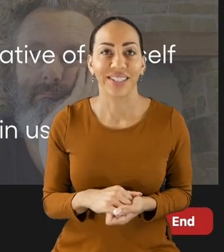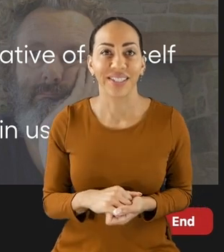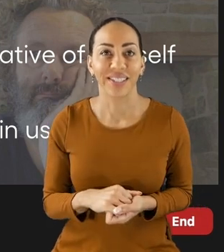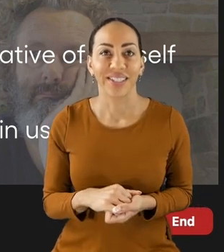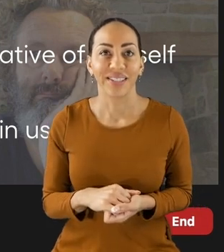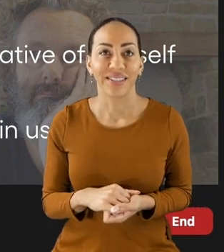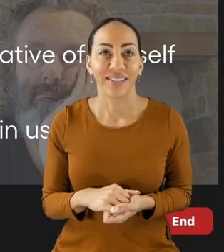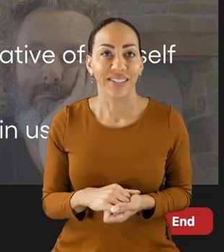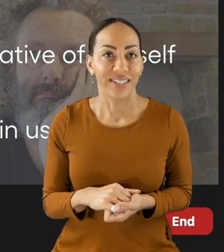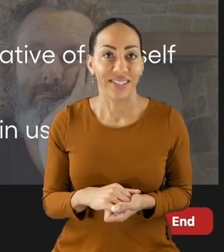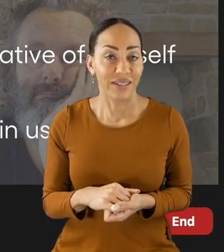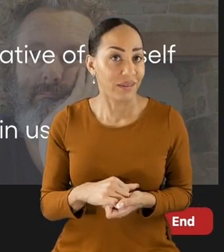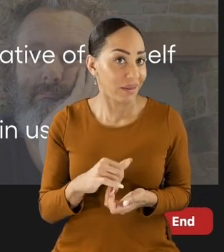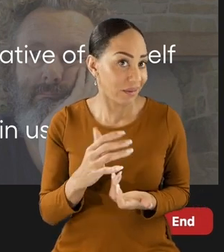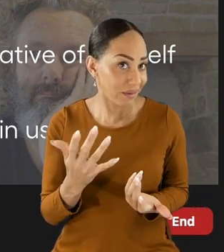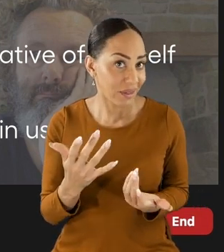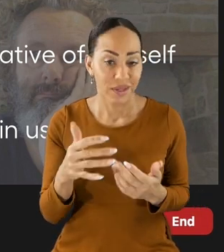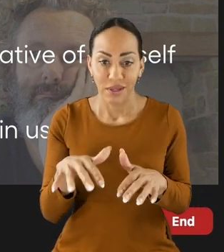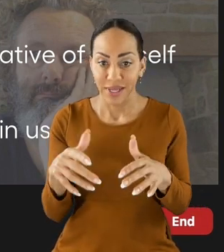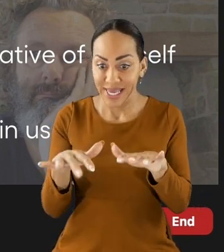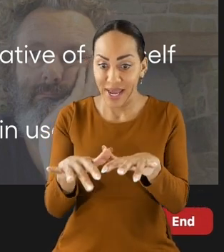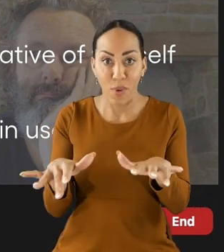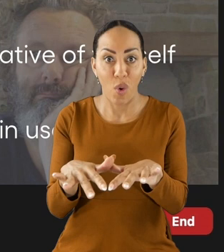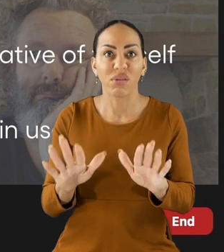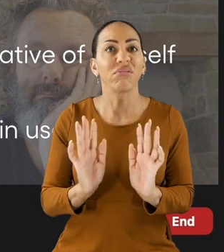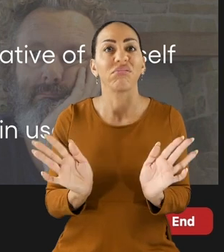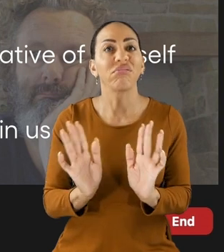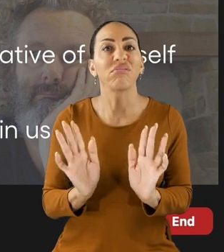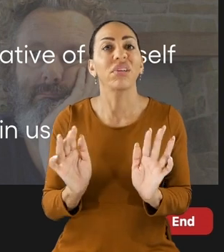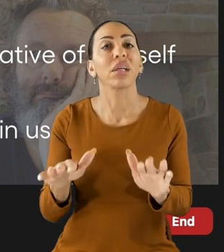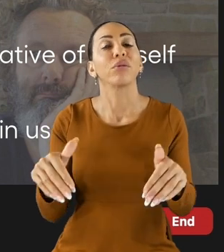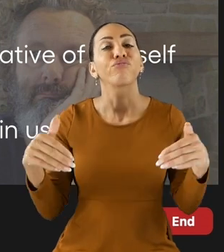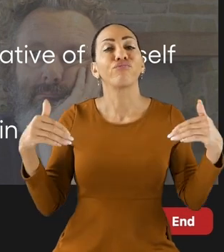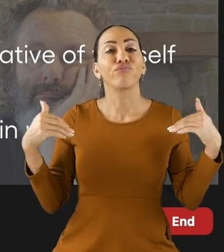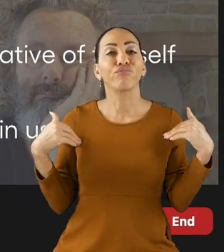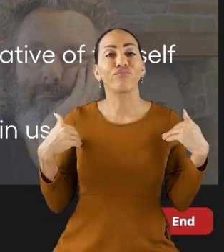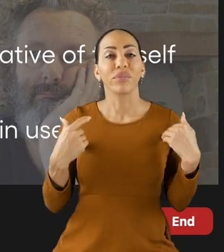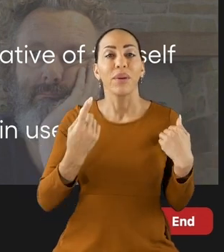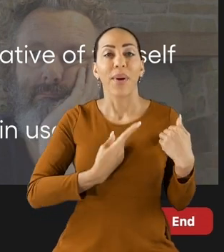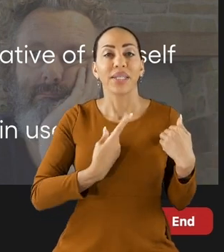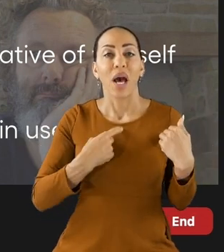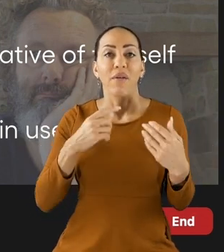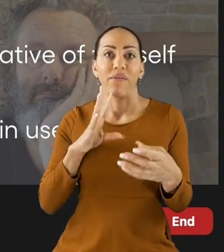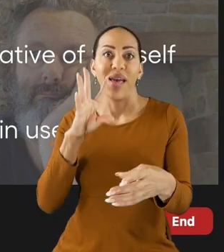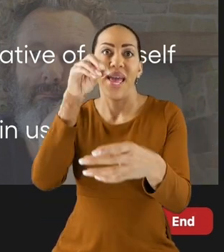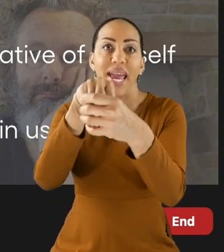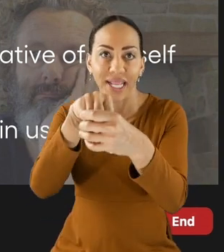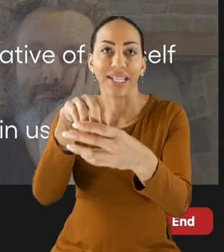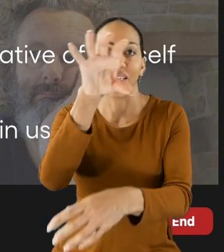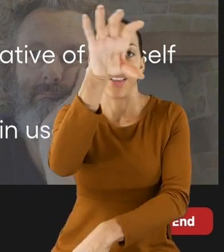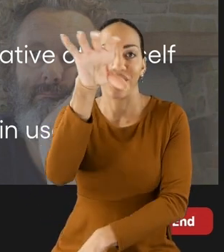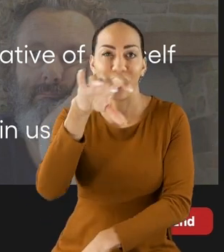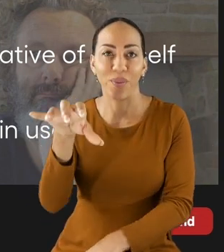is no longer our concern, what if we could move back from the keyboard and coexist in the third space that maps our physical